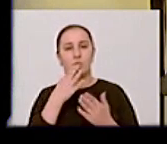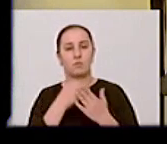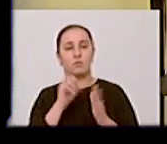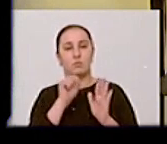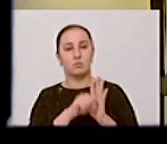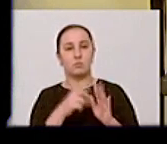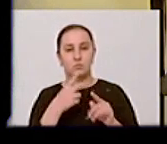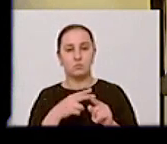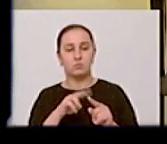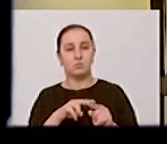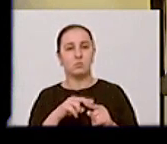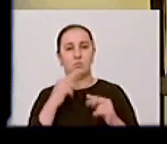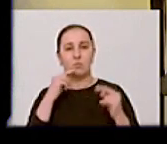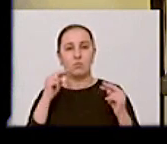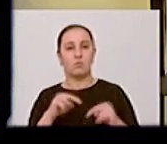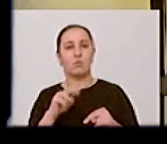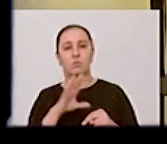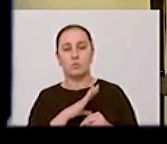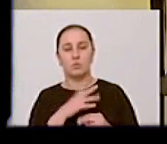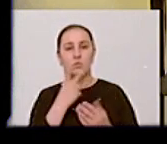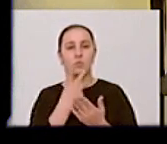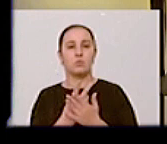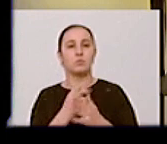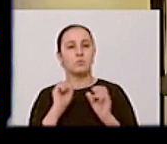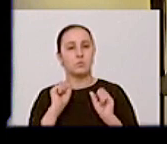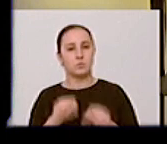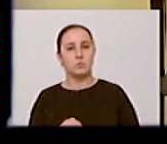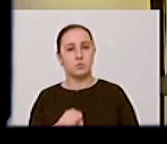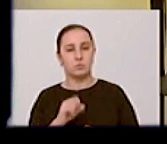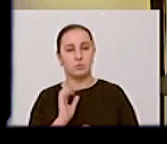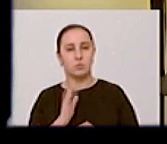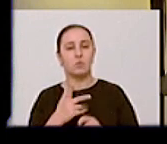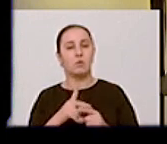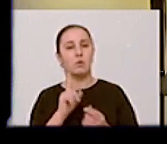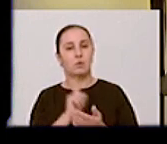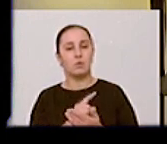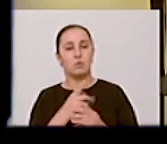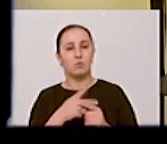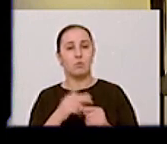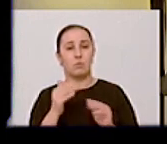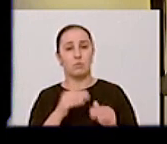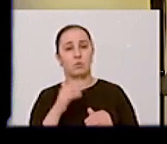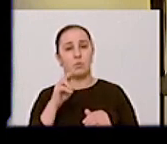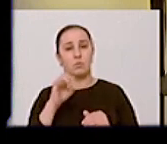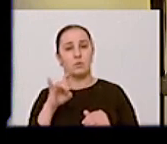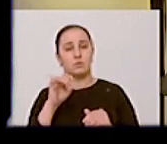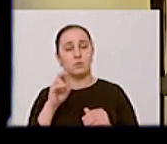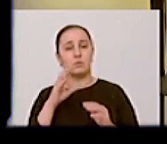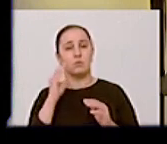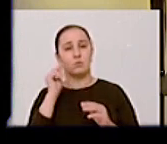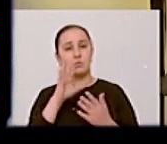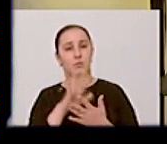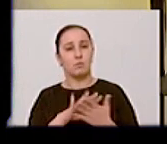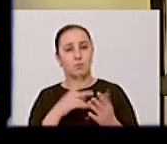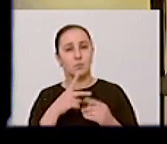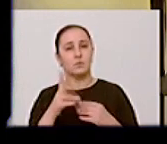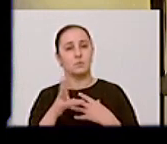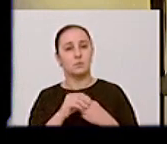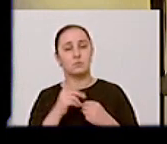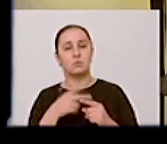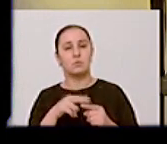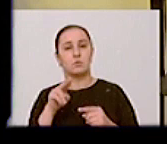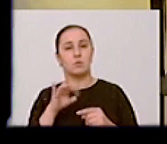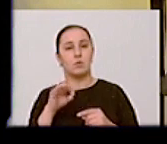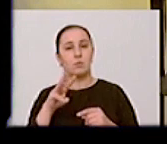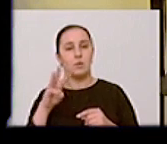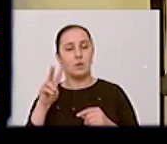suiqasd qilganiga guvoh bo'lganini ko'rishimiz mumkin bo'ladi. Ha. O'tgan pardalarni o'qish davomida biz siz bilan